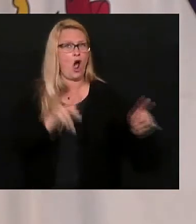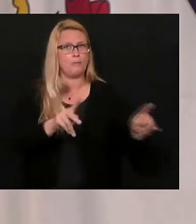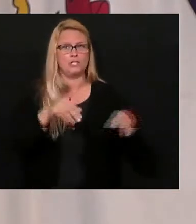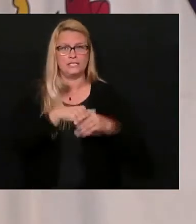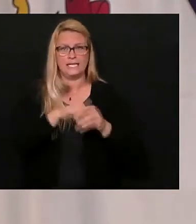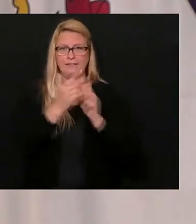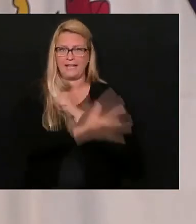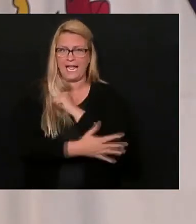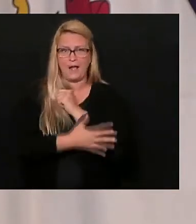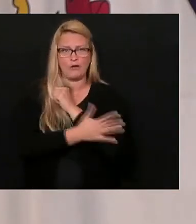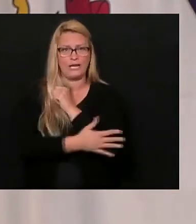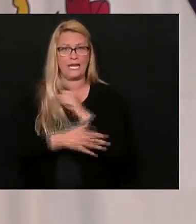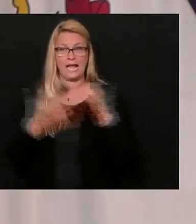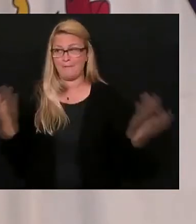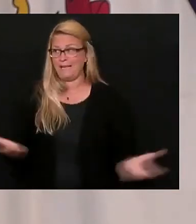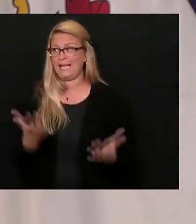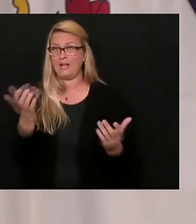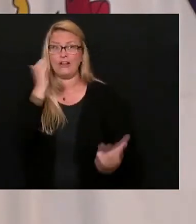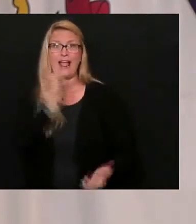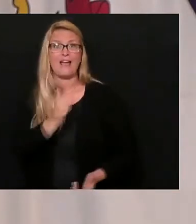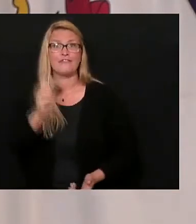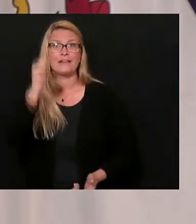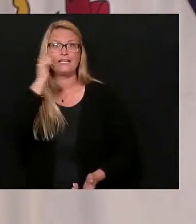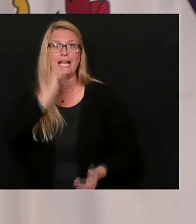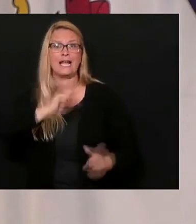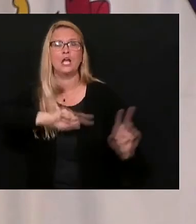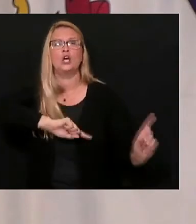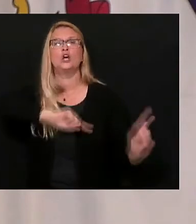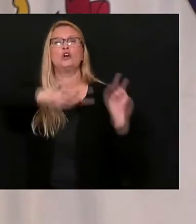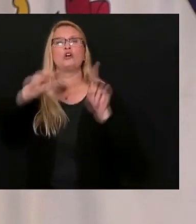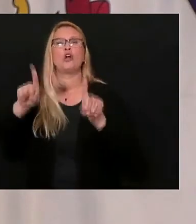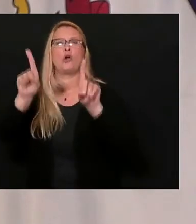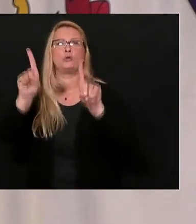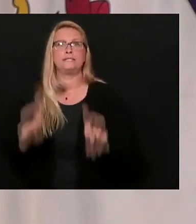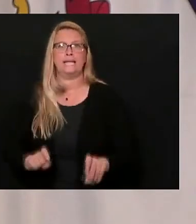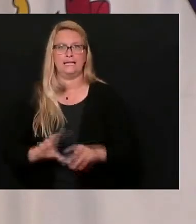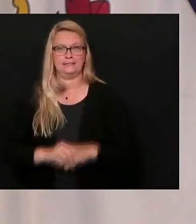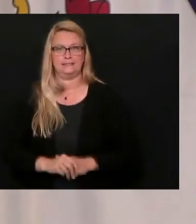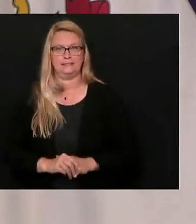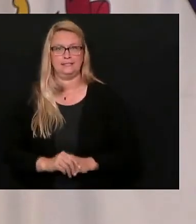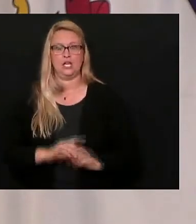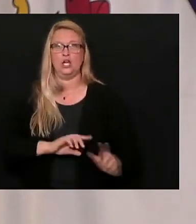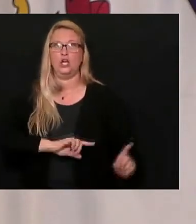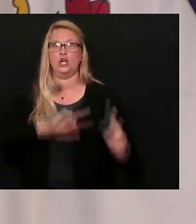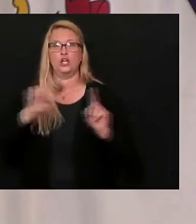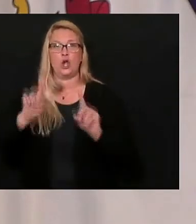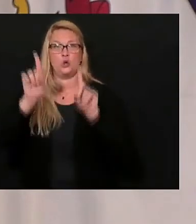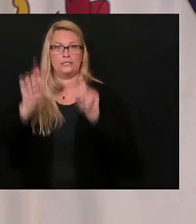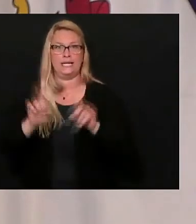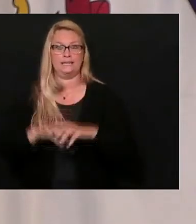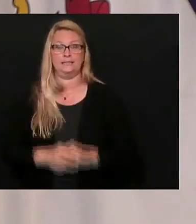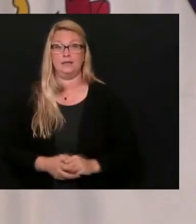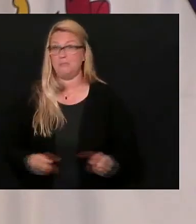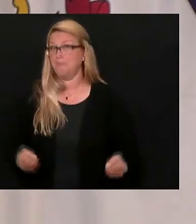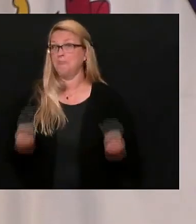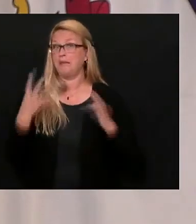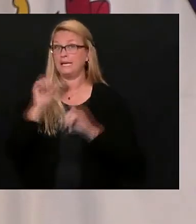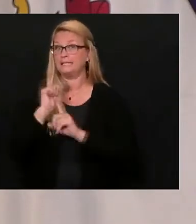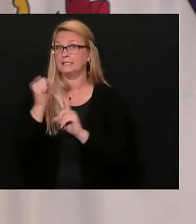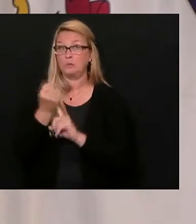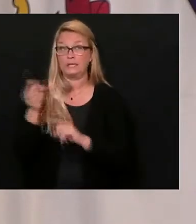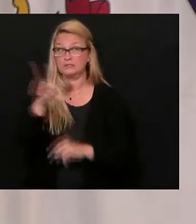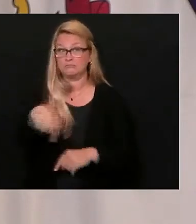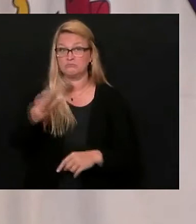of you over and over and over saying, test, test, test, and in a lot of situations, we didn't do